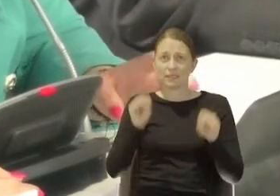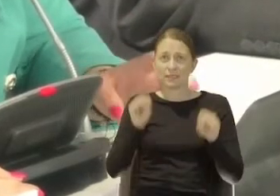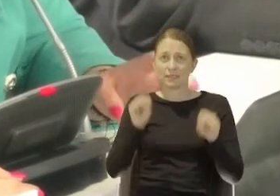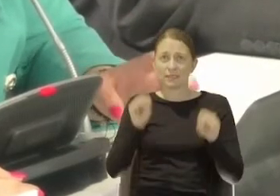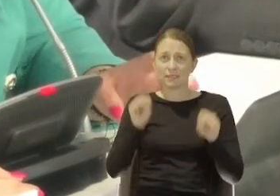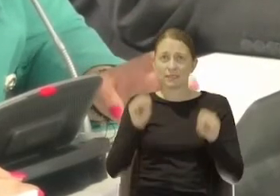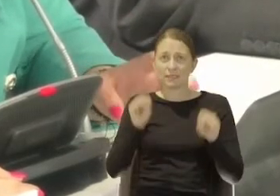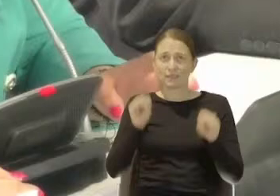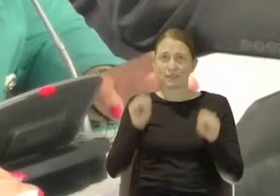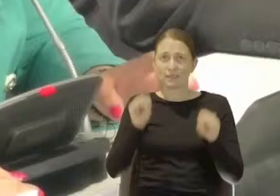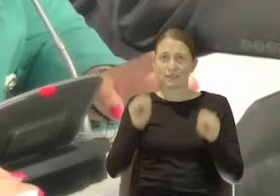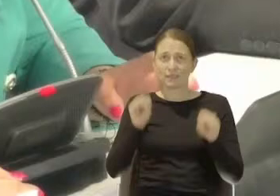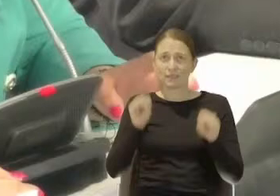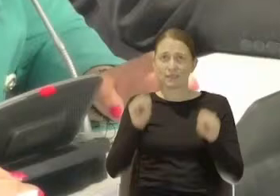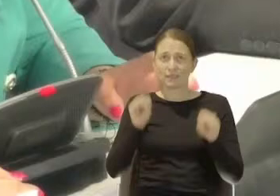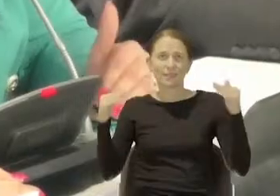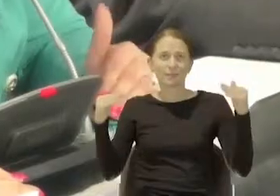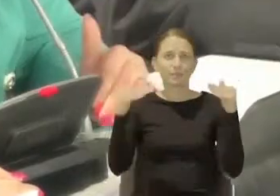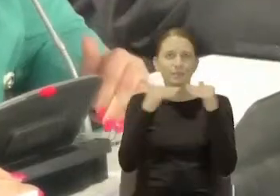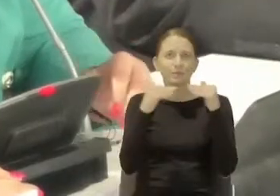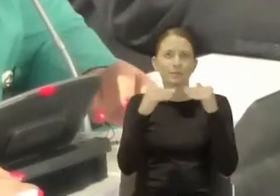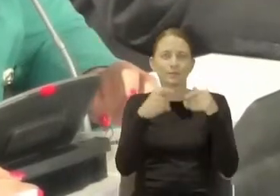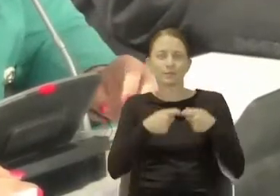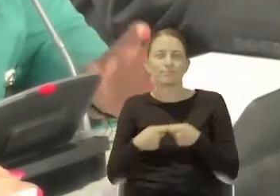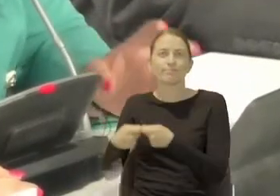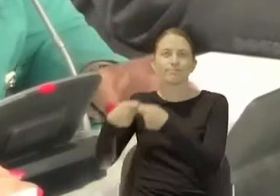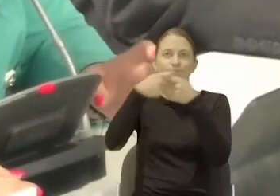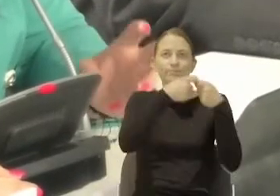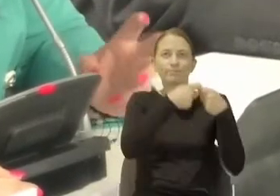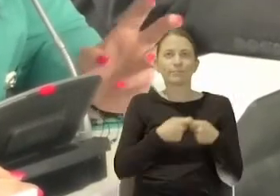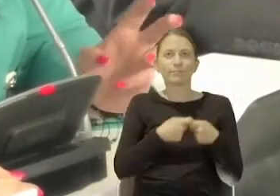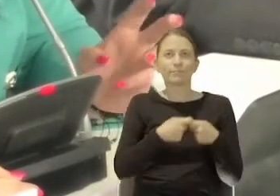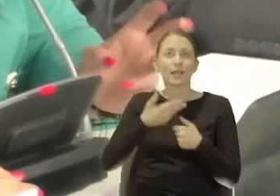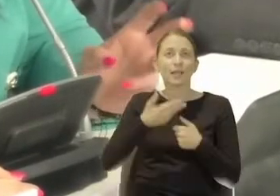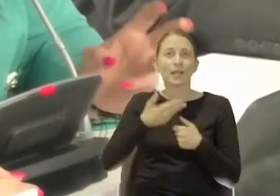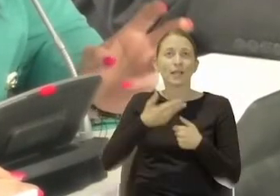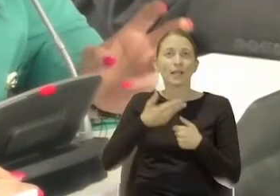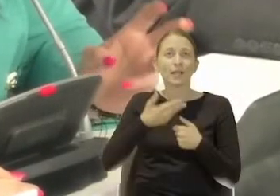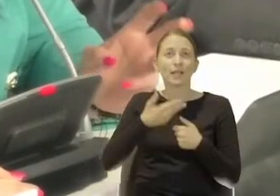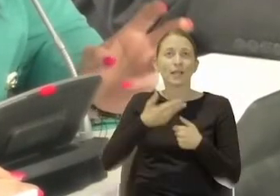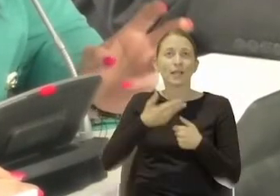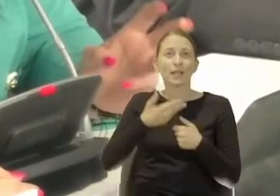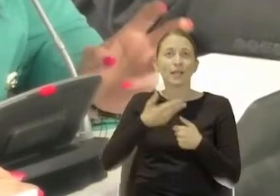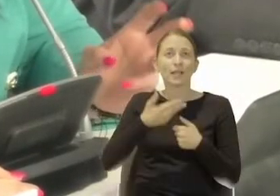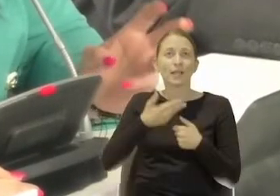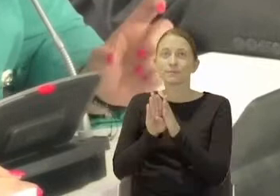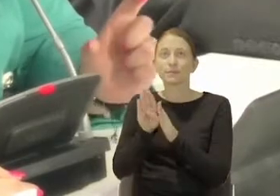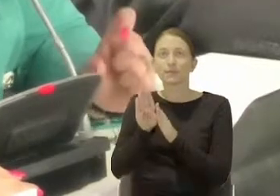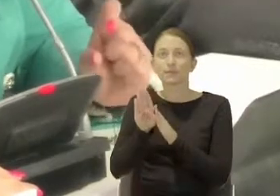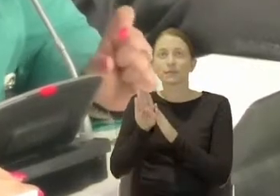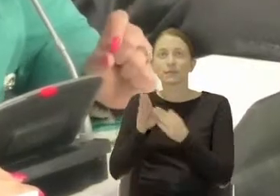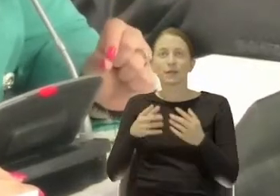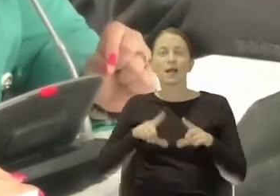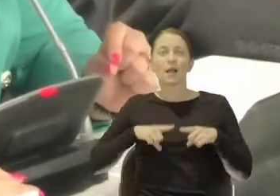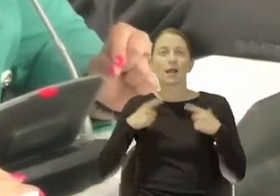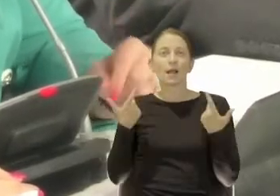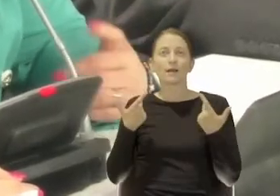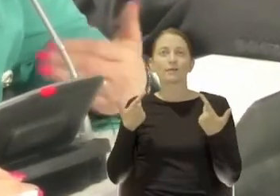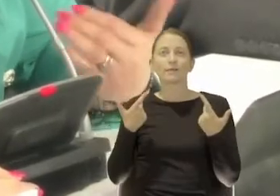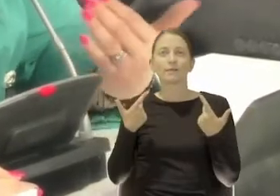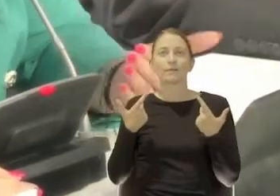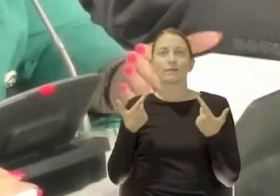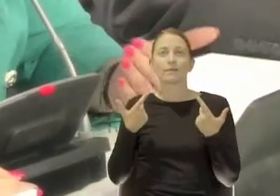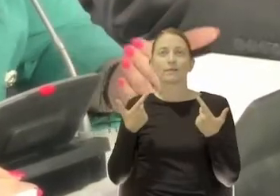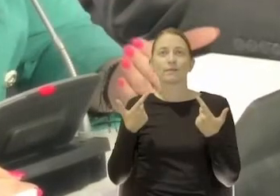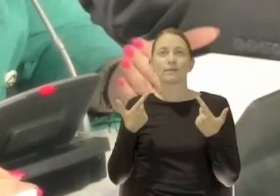the quality of life for all residents of medium and small towns, including